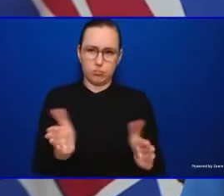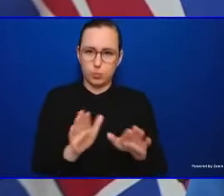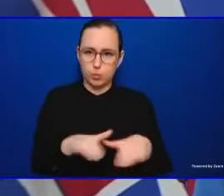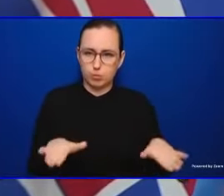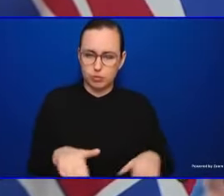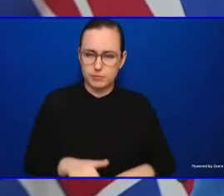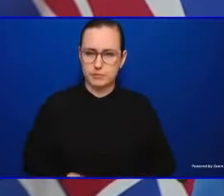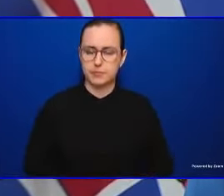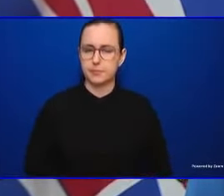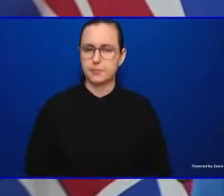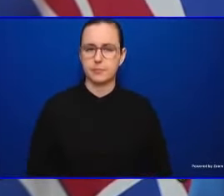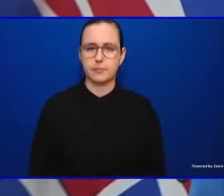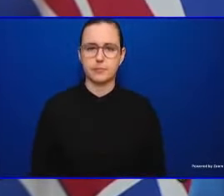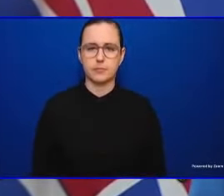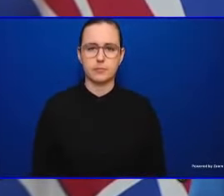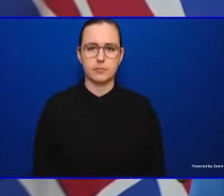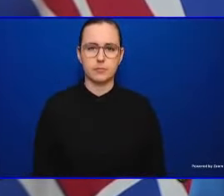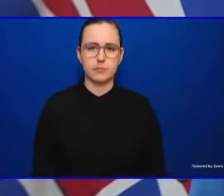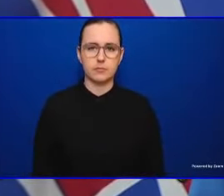Finally,